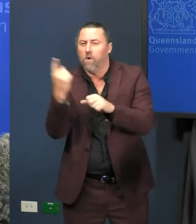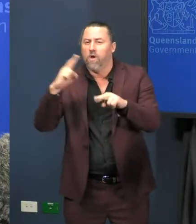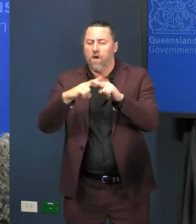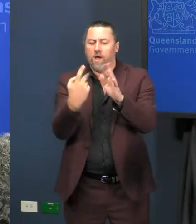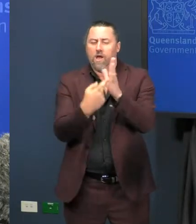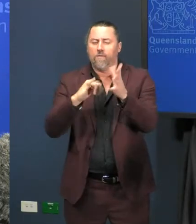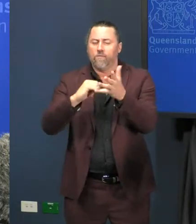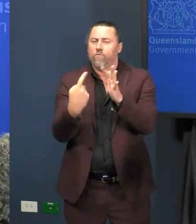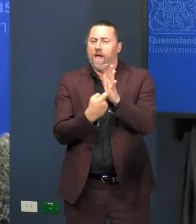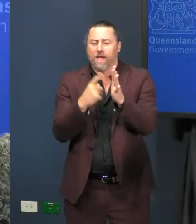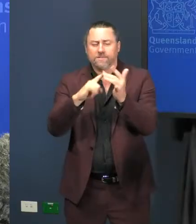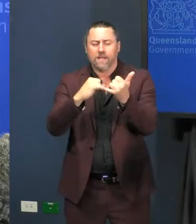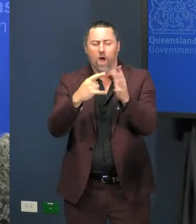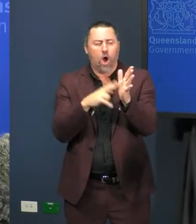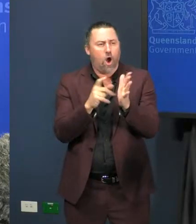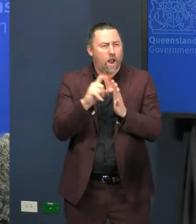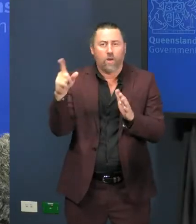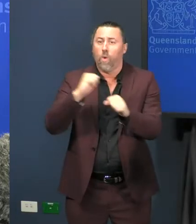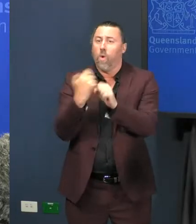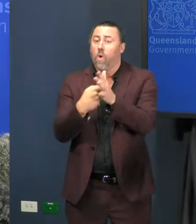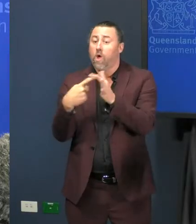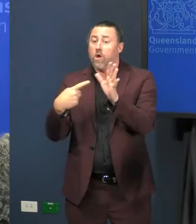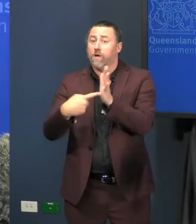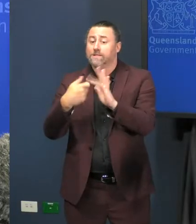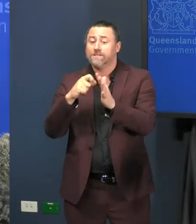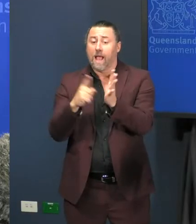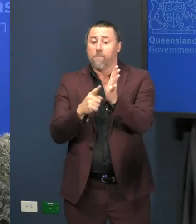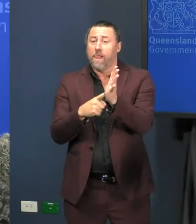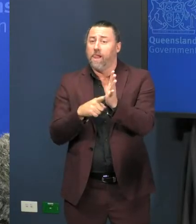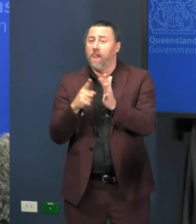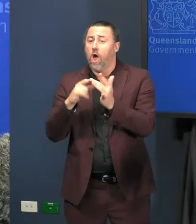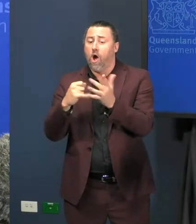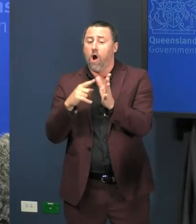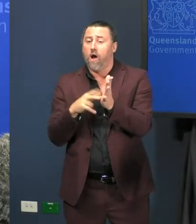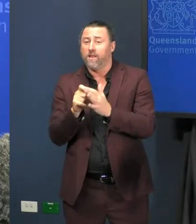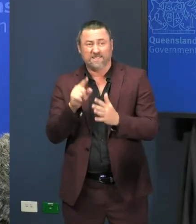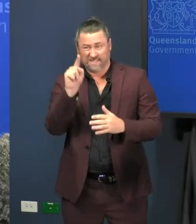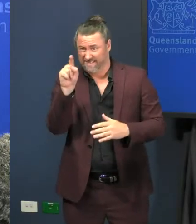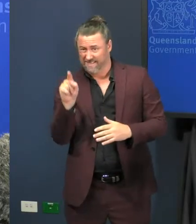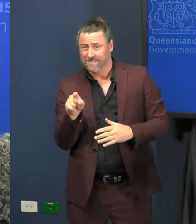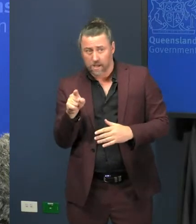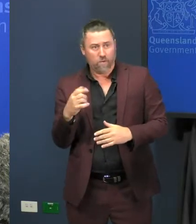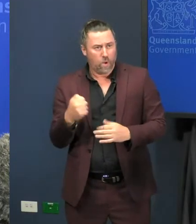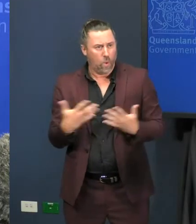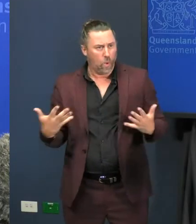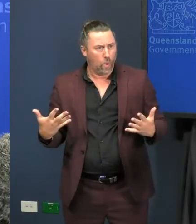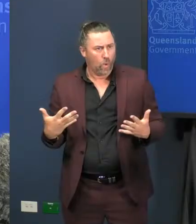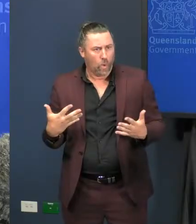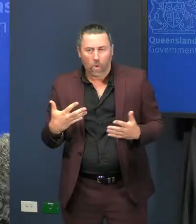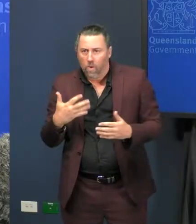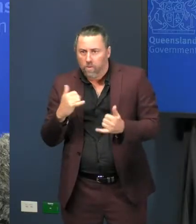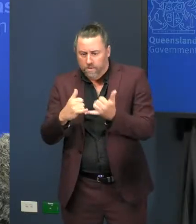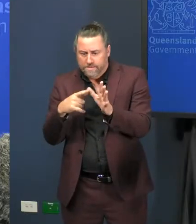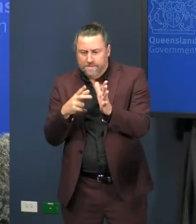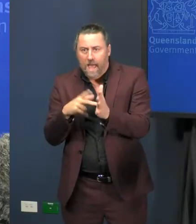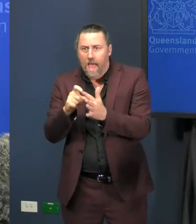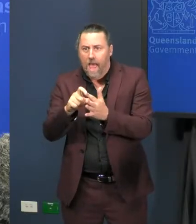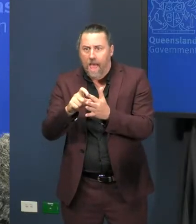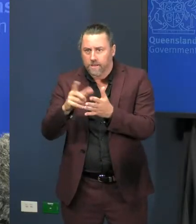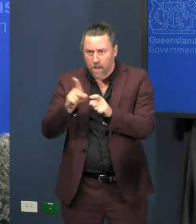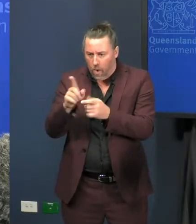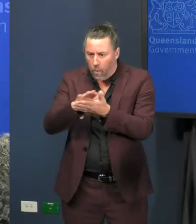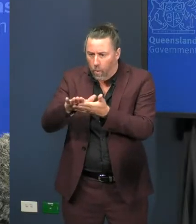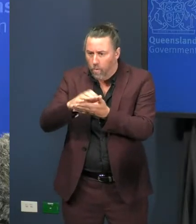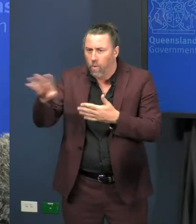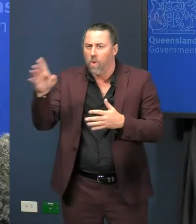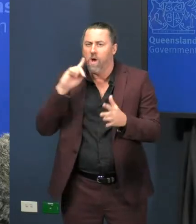Fraser-Gurry Island and indeed Great Keppel Island. Some of the images that we've seen is of significant erosion in places